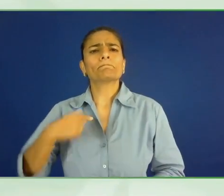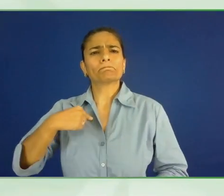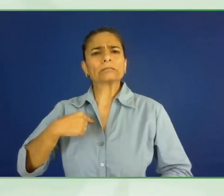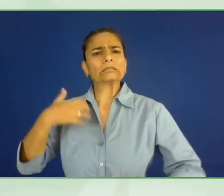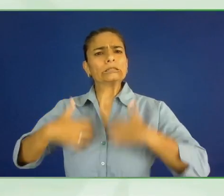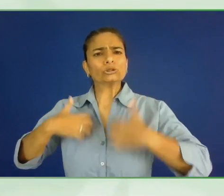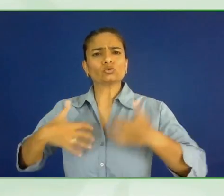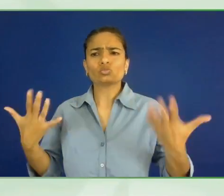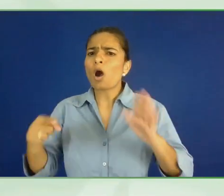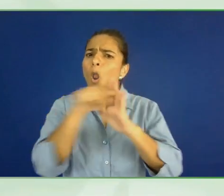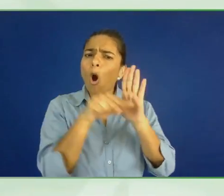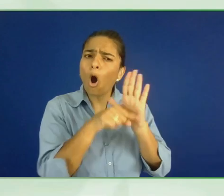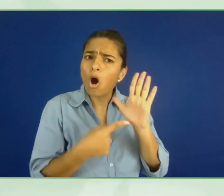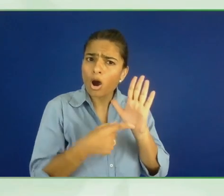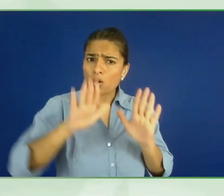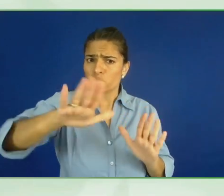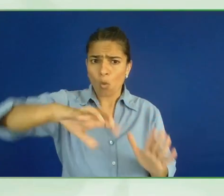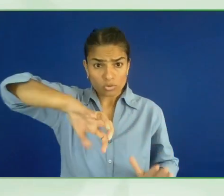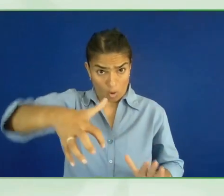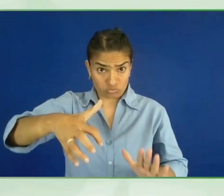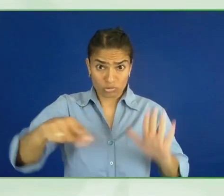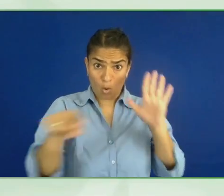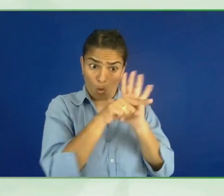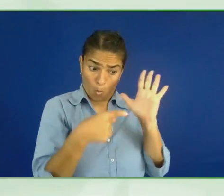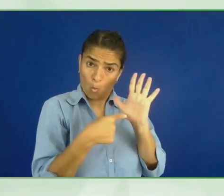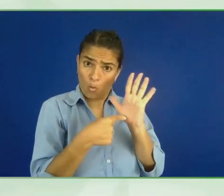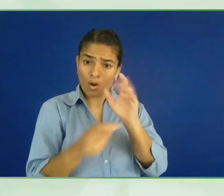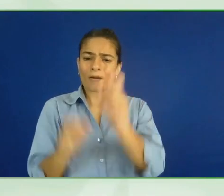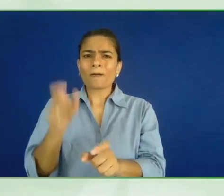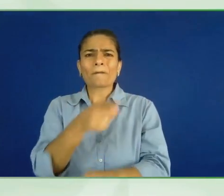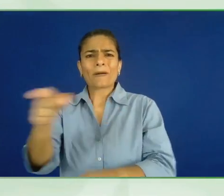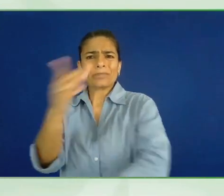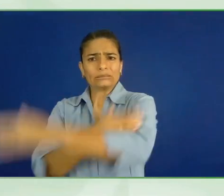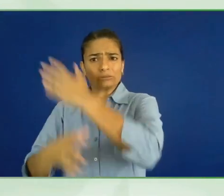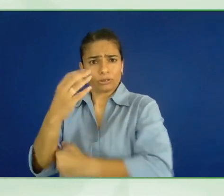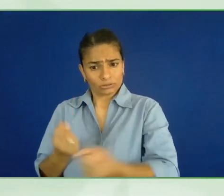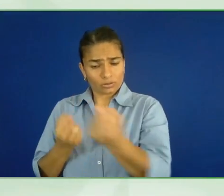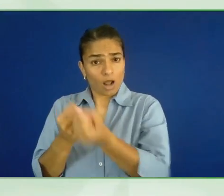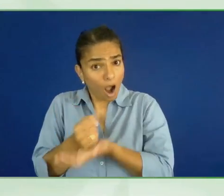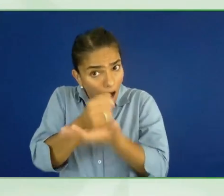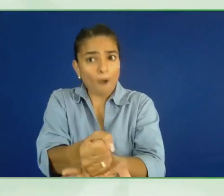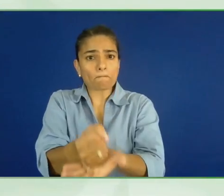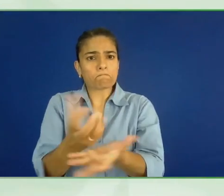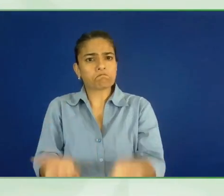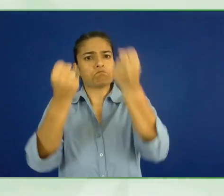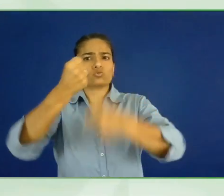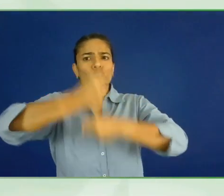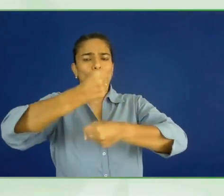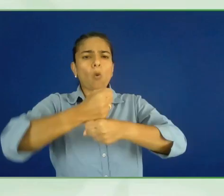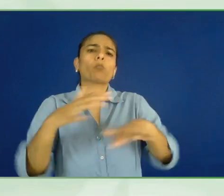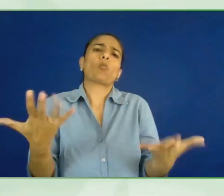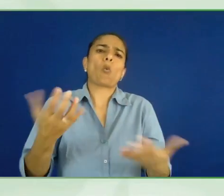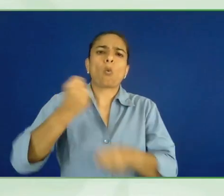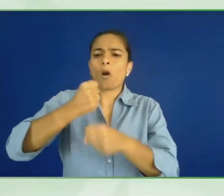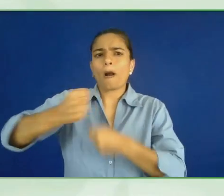helps people with disabilities to find any job or employees, and maybe they encourage